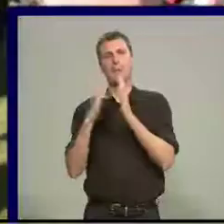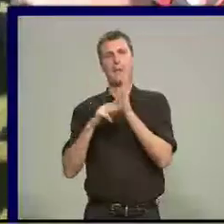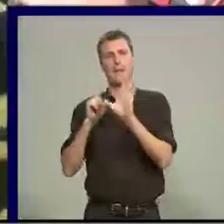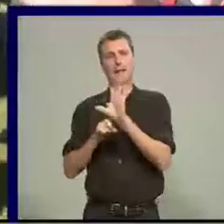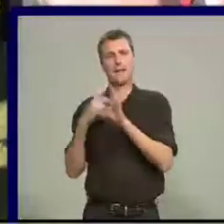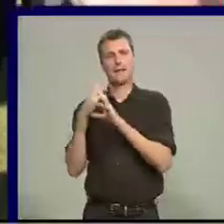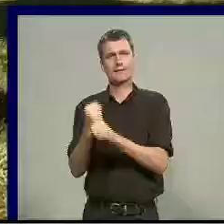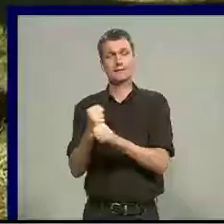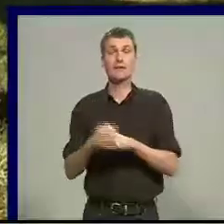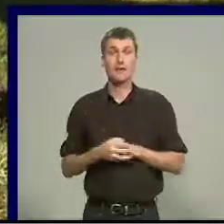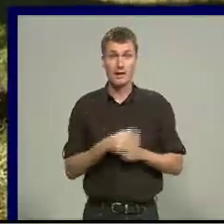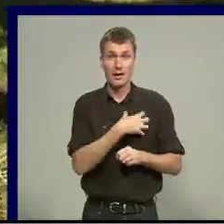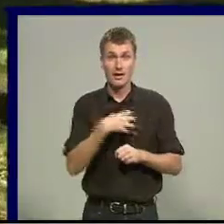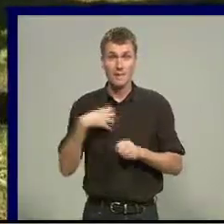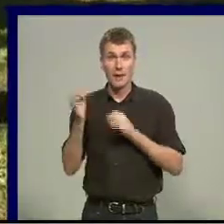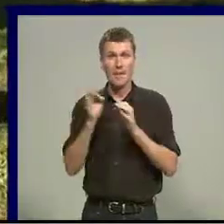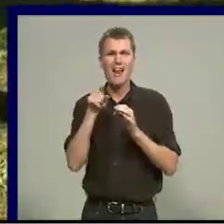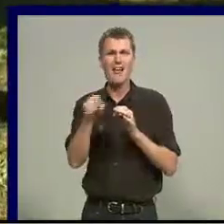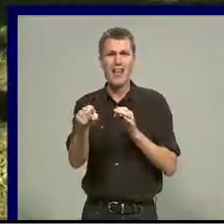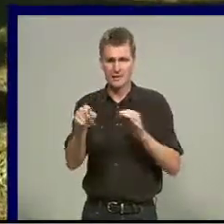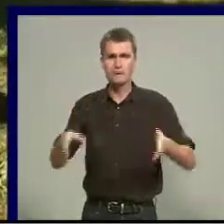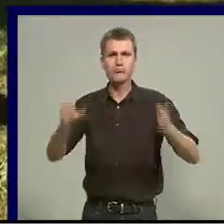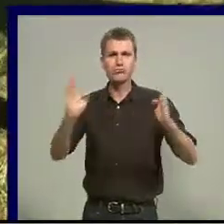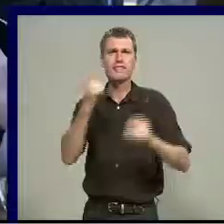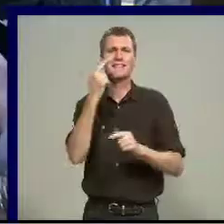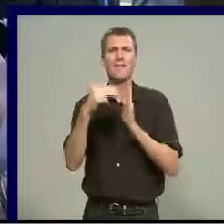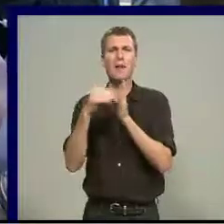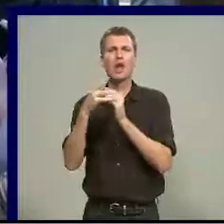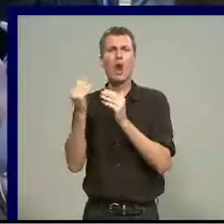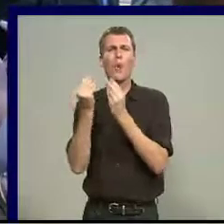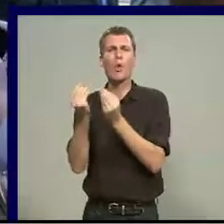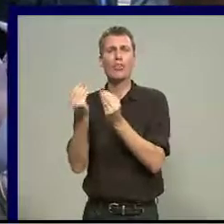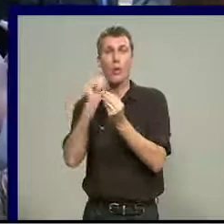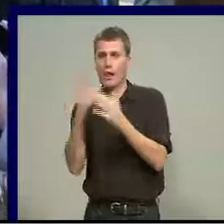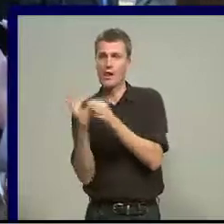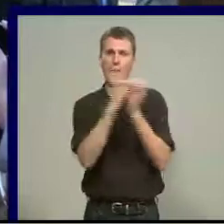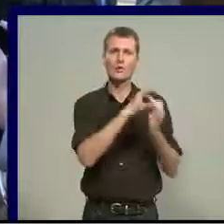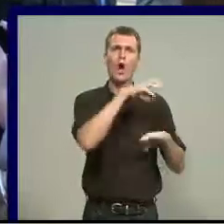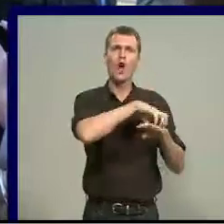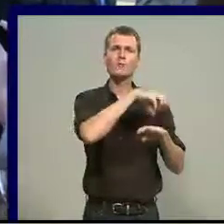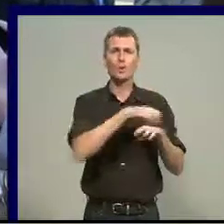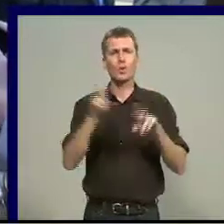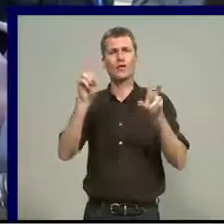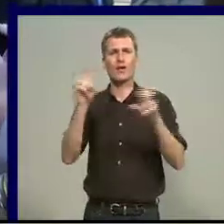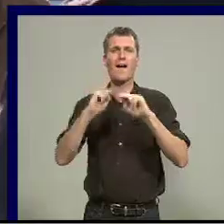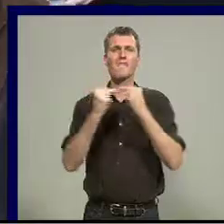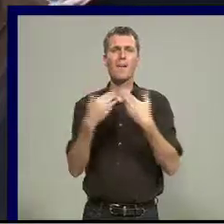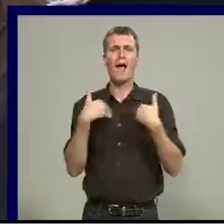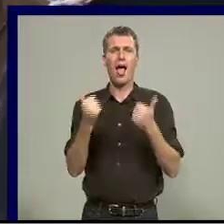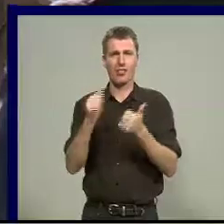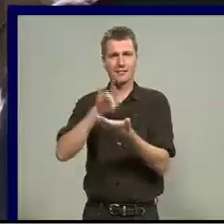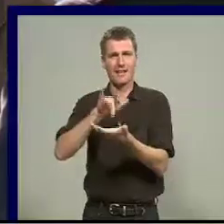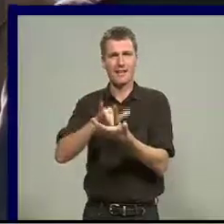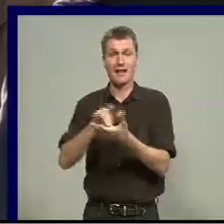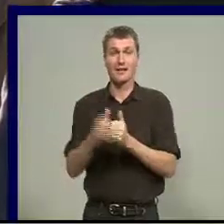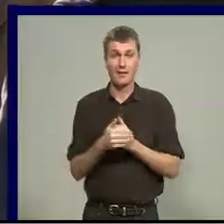plans to have the $7 million facility integrated with the hospital as a family health centre. Labor's health spokesperson, Annette